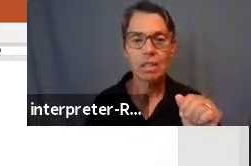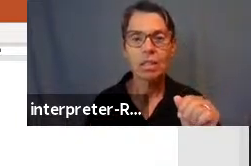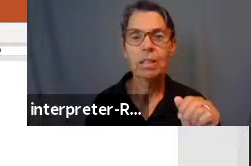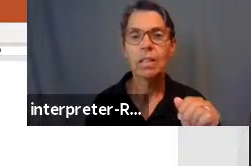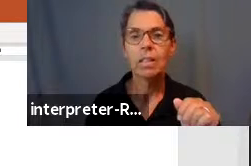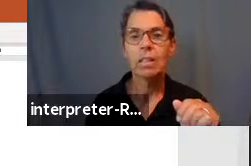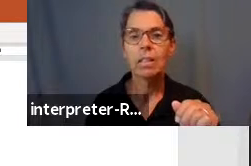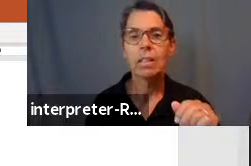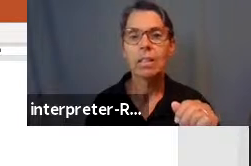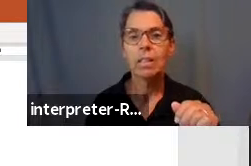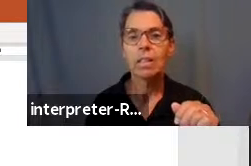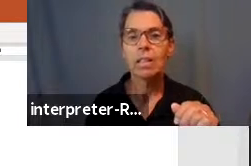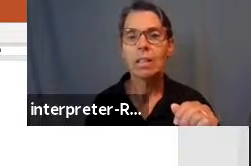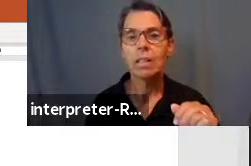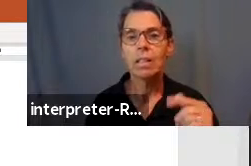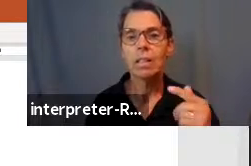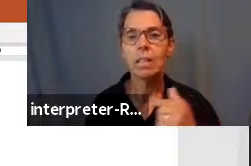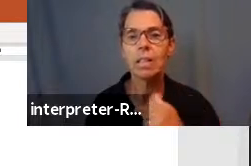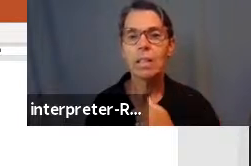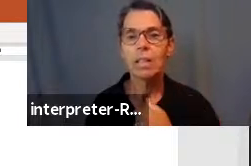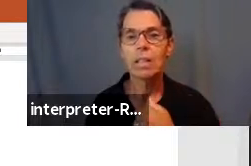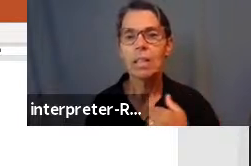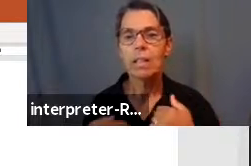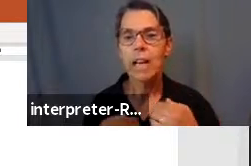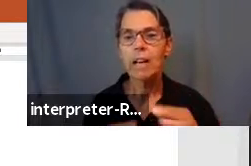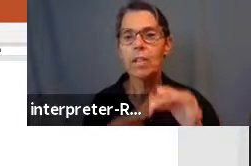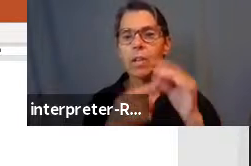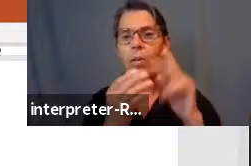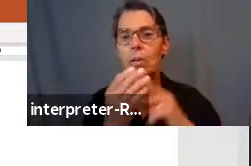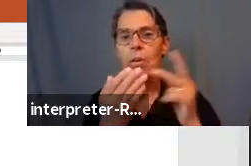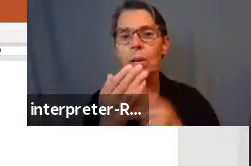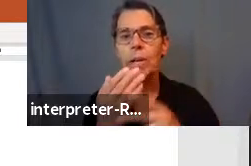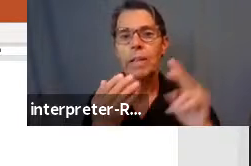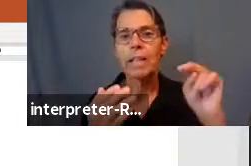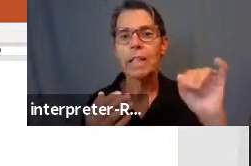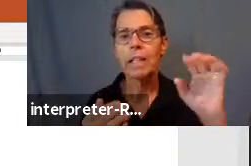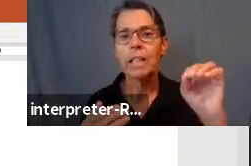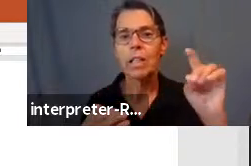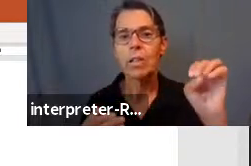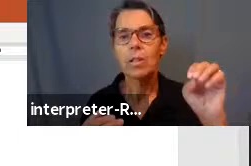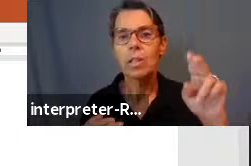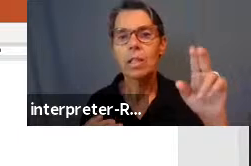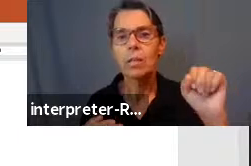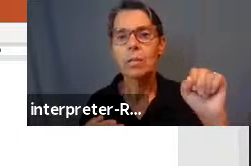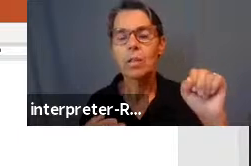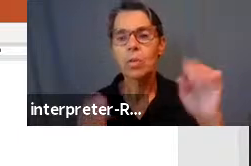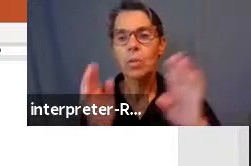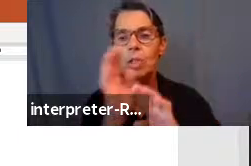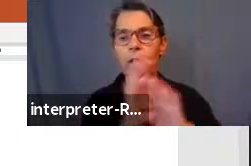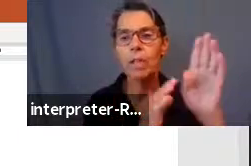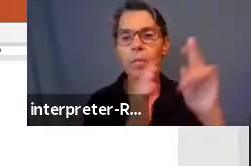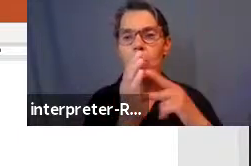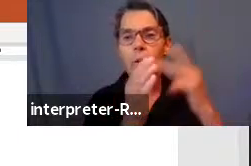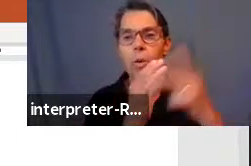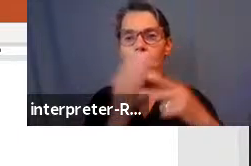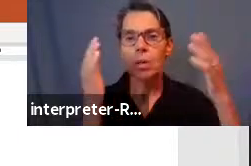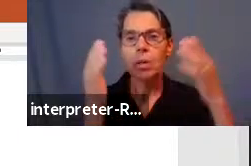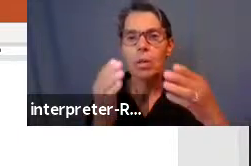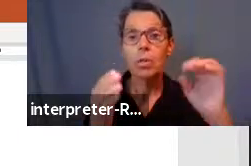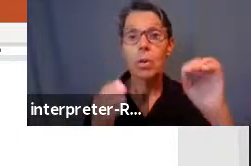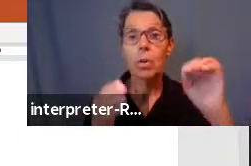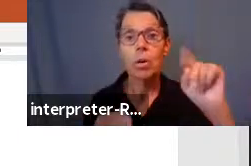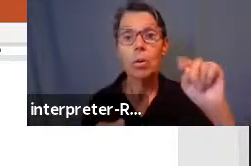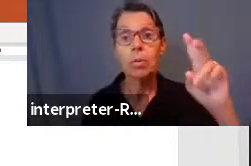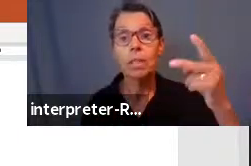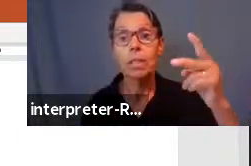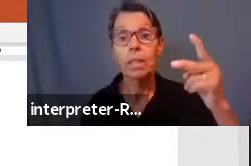are doing a special program out here in Nicodemus because we mainly concentrate on developing programming. And so October the 2nd is